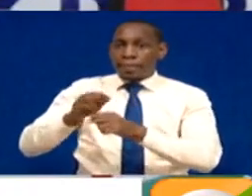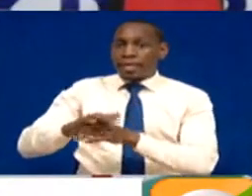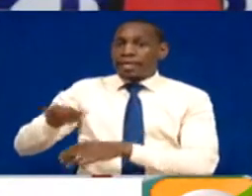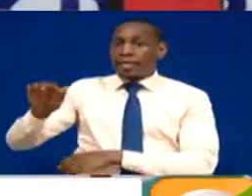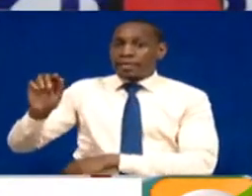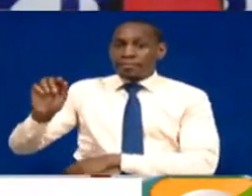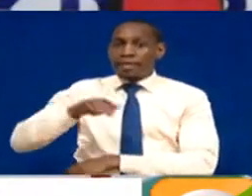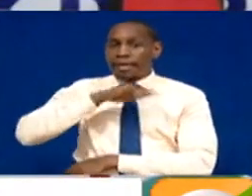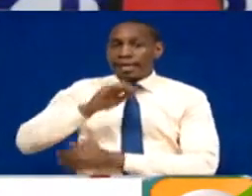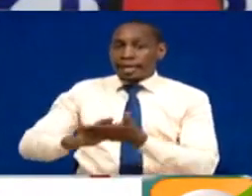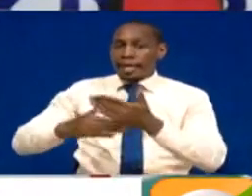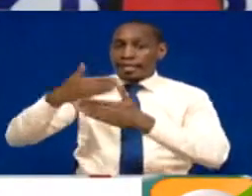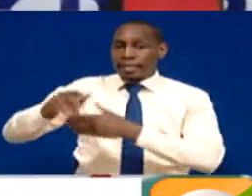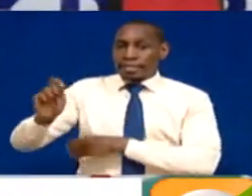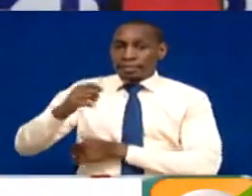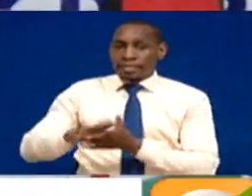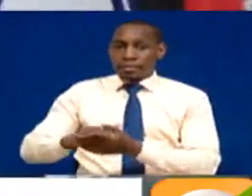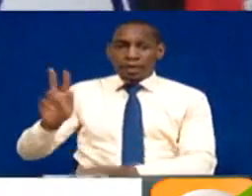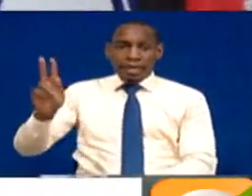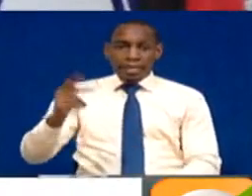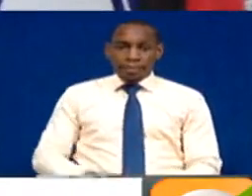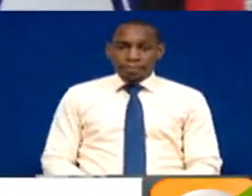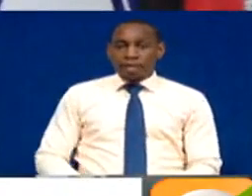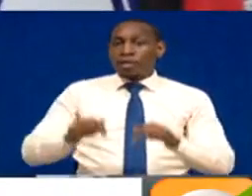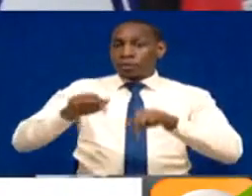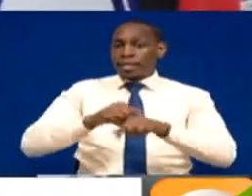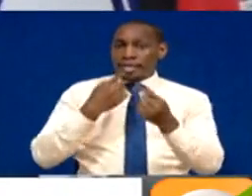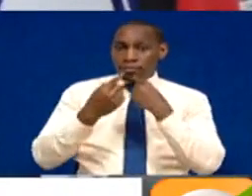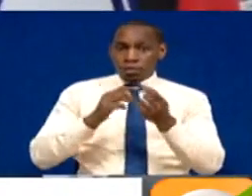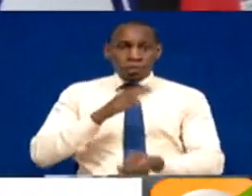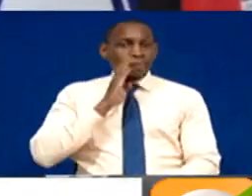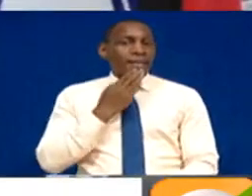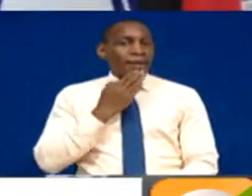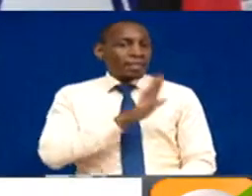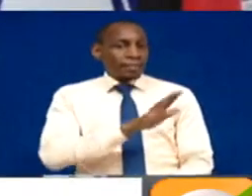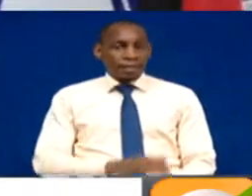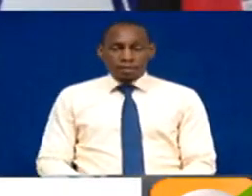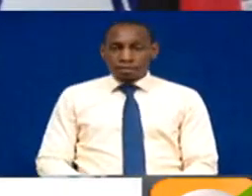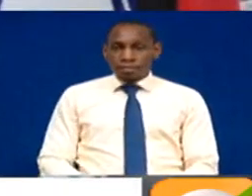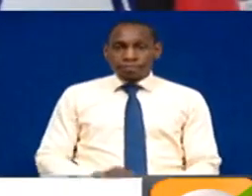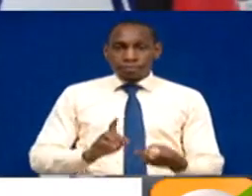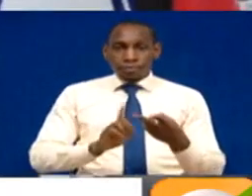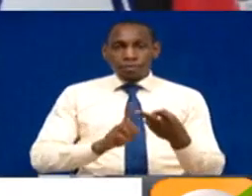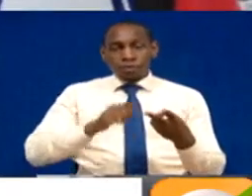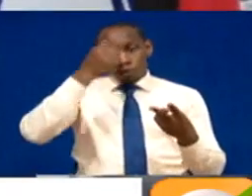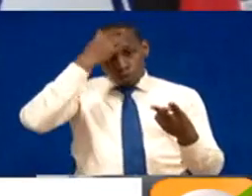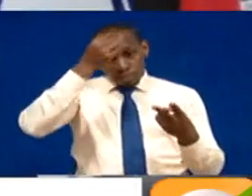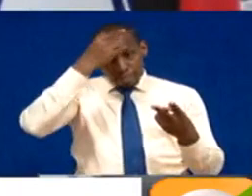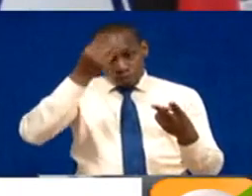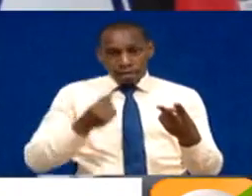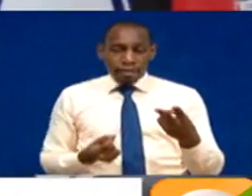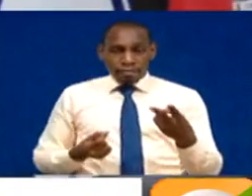Raila Amolo Odinga the next president of the Republic of Kenya. Today as we speak, Musalia Mudavadi, Moses Masika